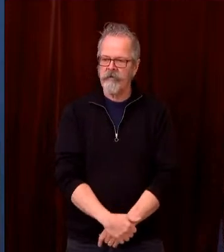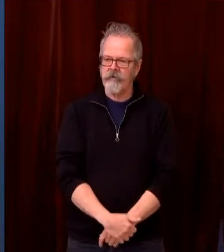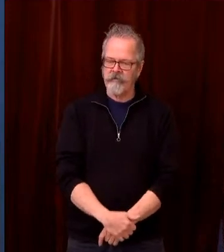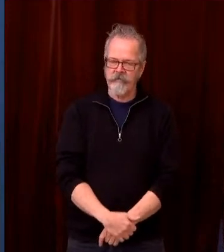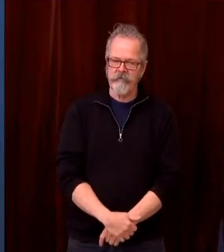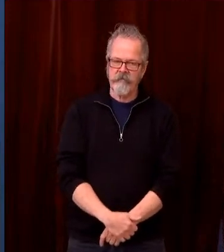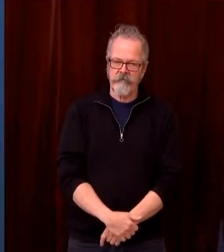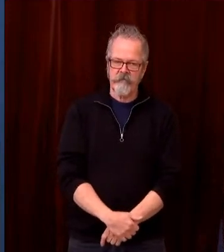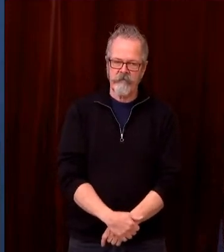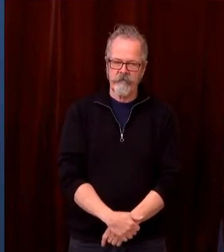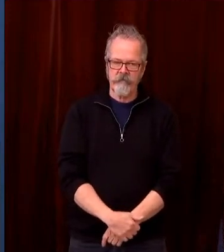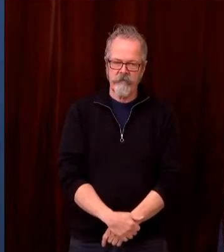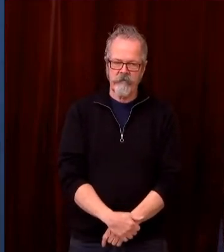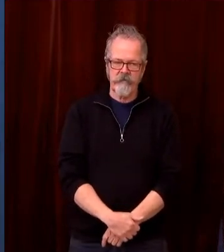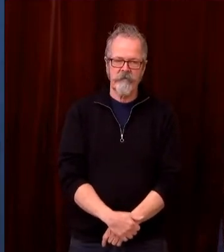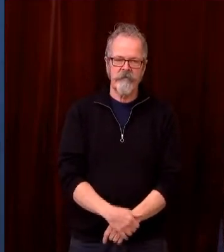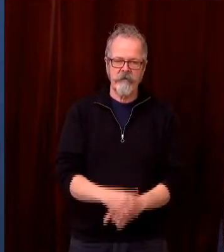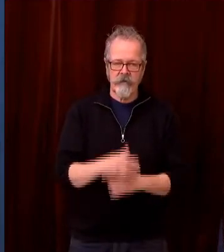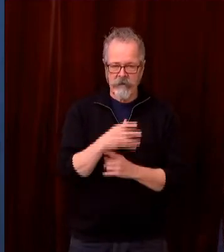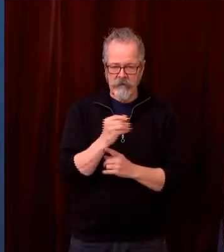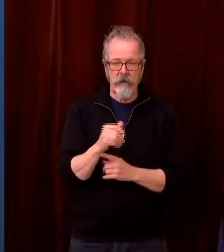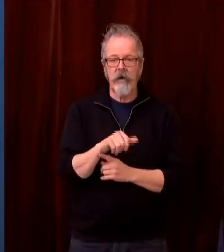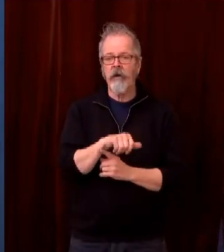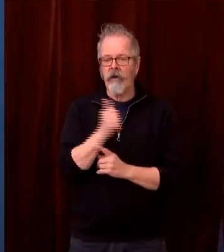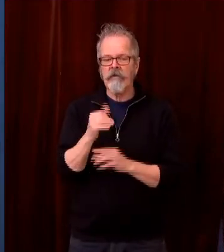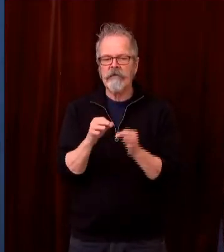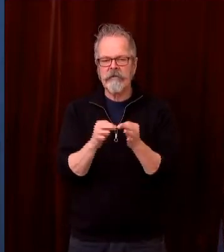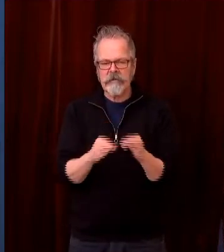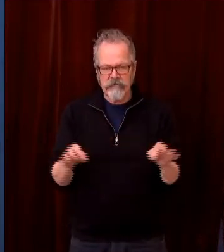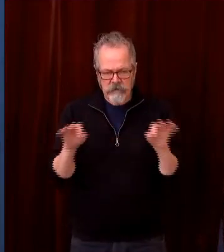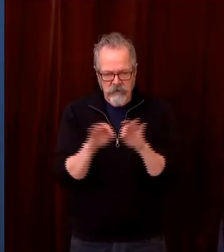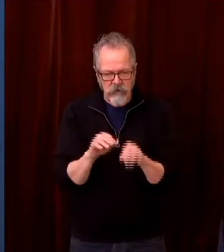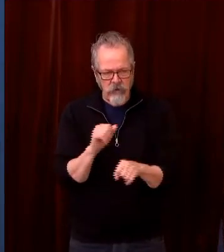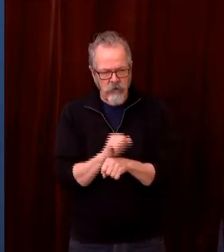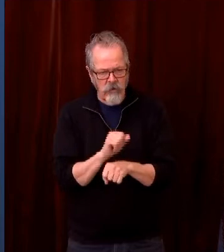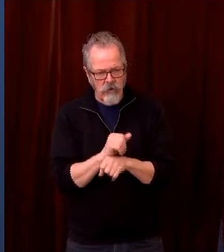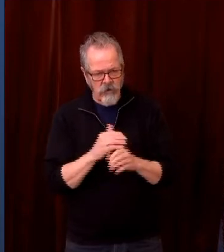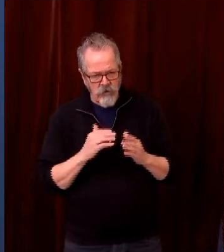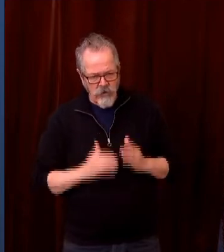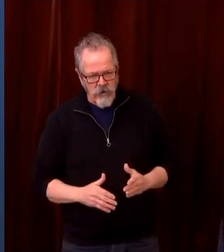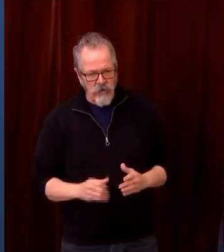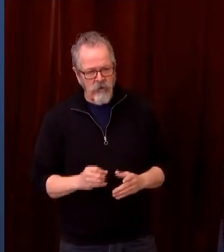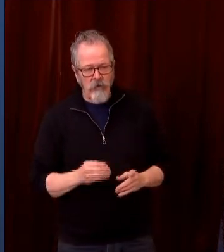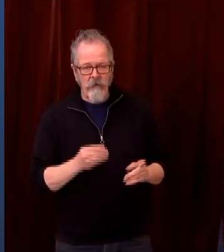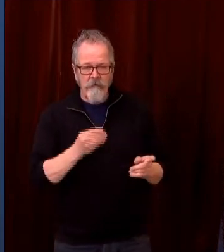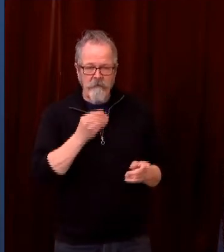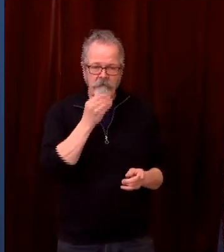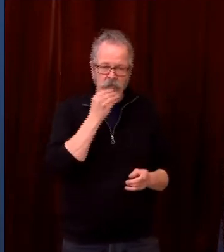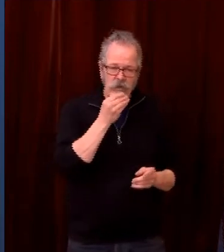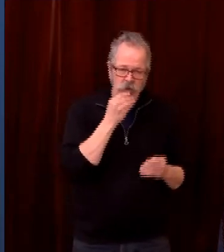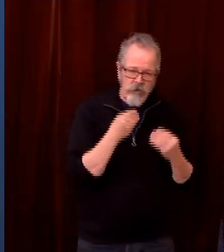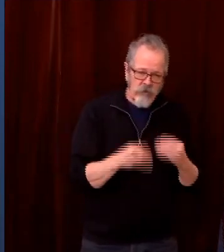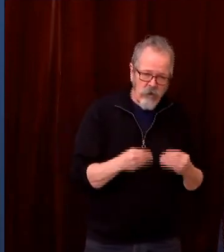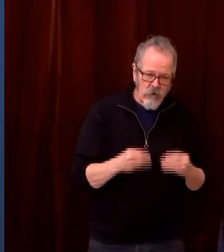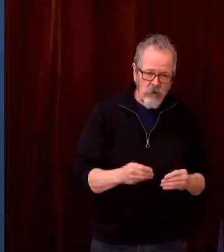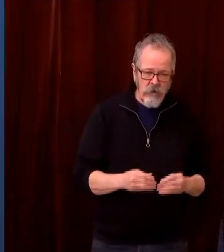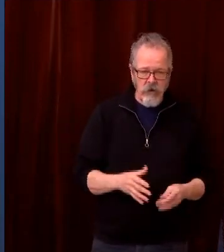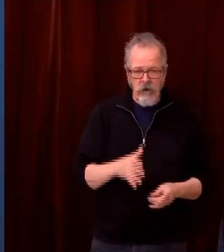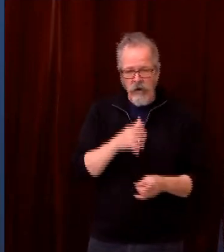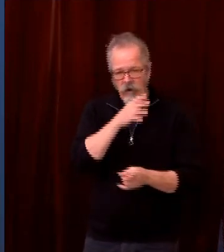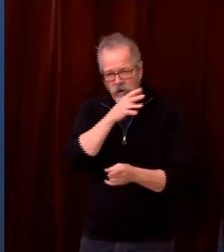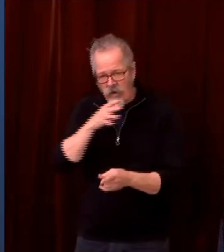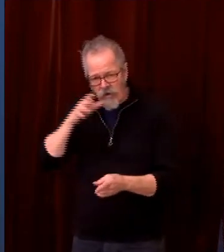agricultural workers, the people who feed us, over 50 would be in the next tranche. But we have added flexibility so that if you do have someone go out